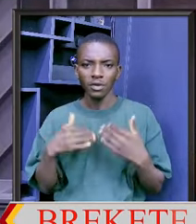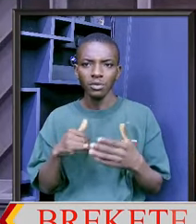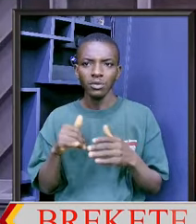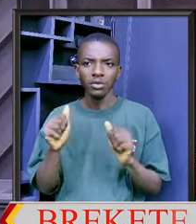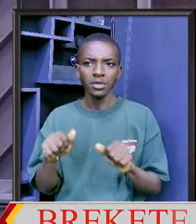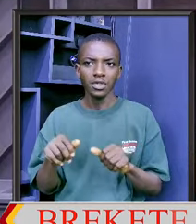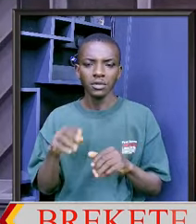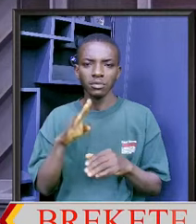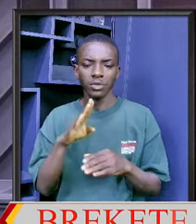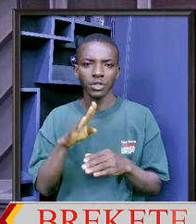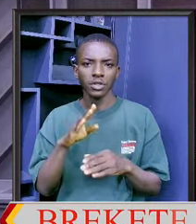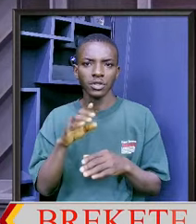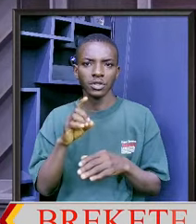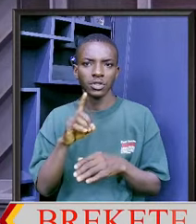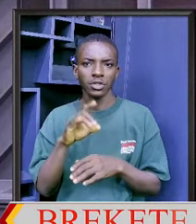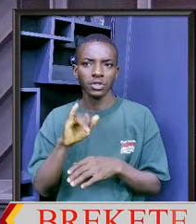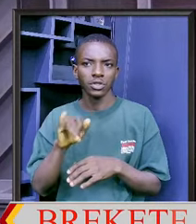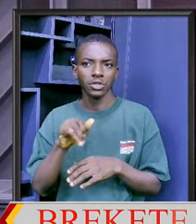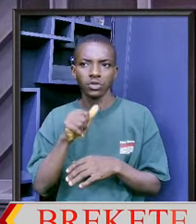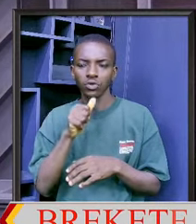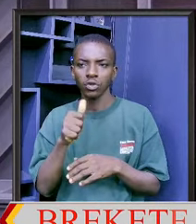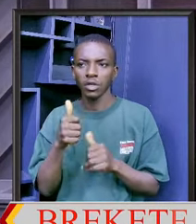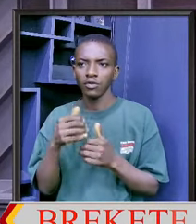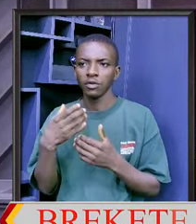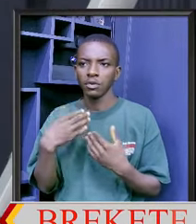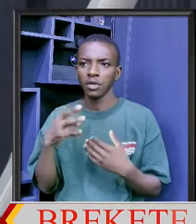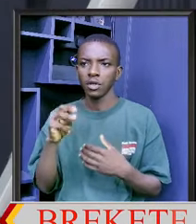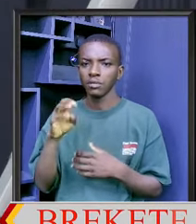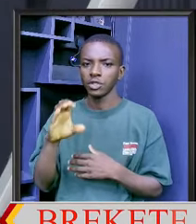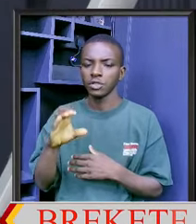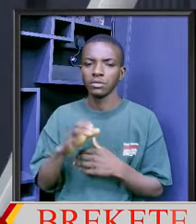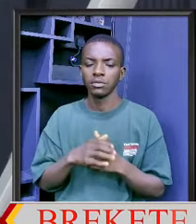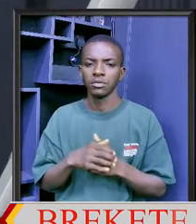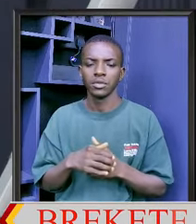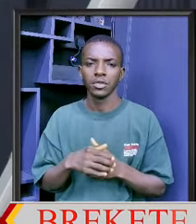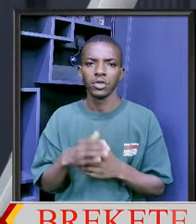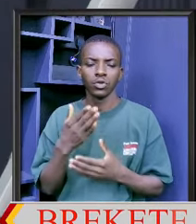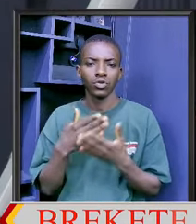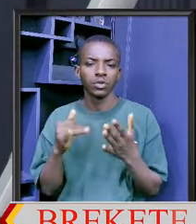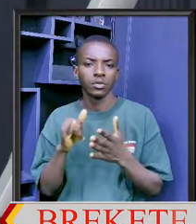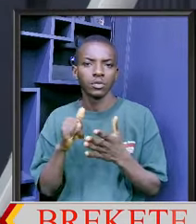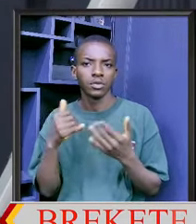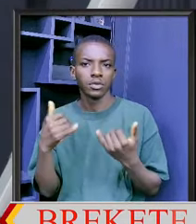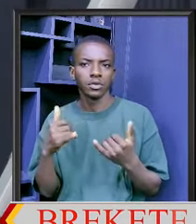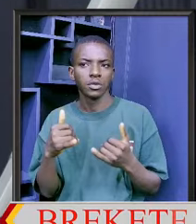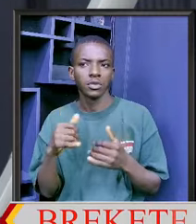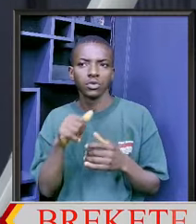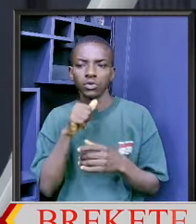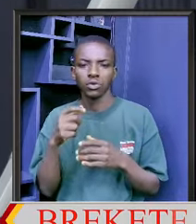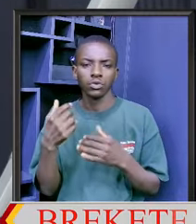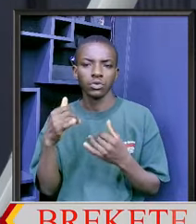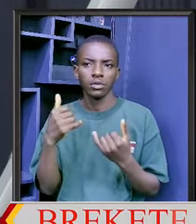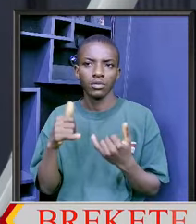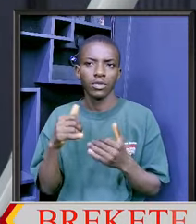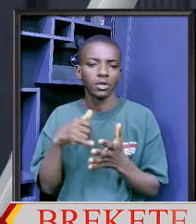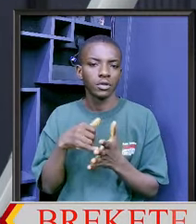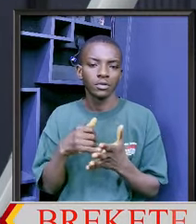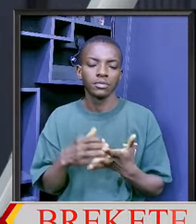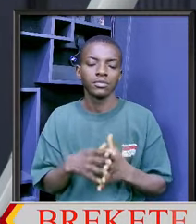Everybody can be a DJ. Not everybody can be an MC. Song where you they play, no be you play